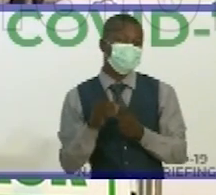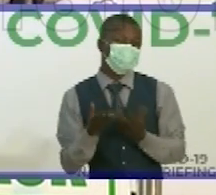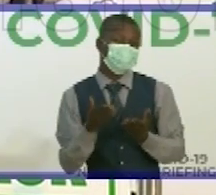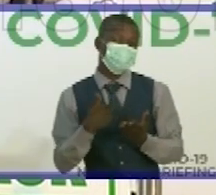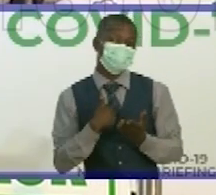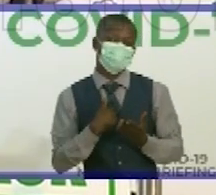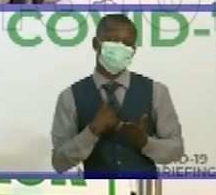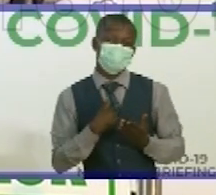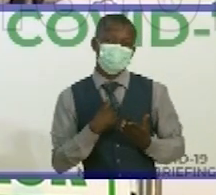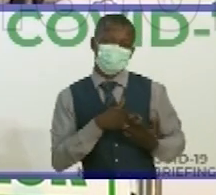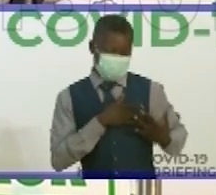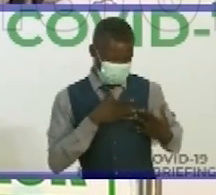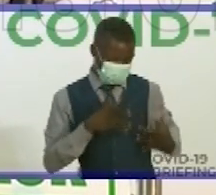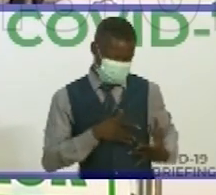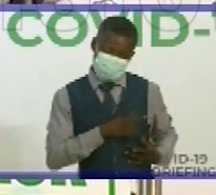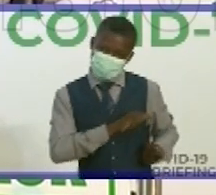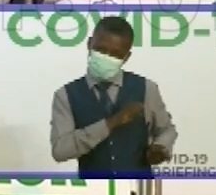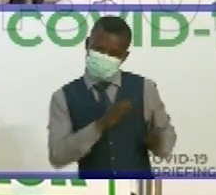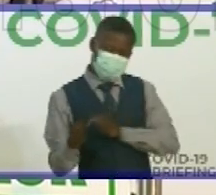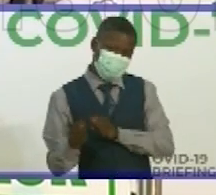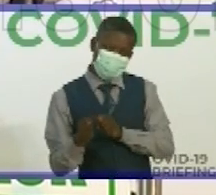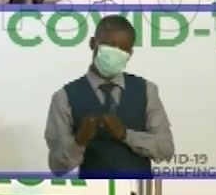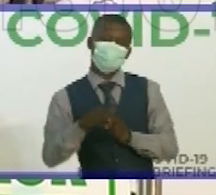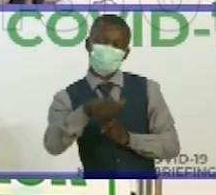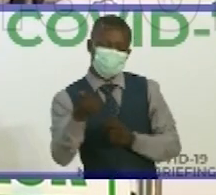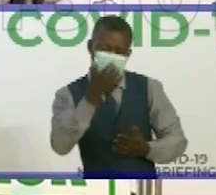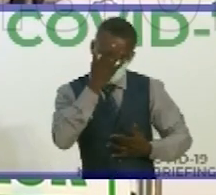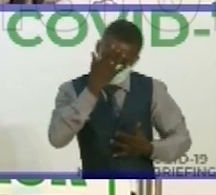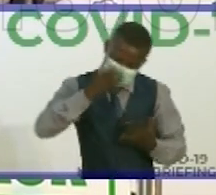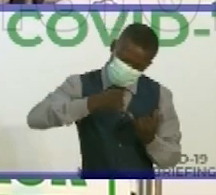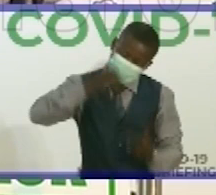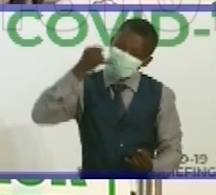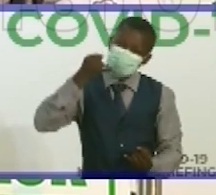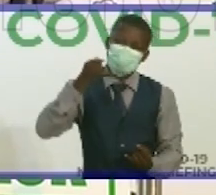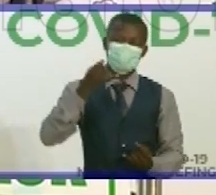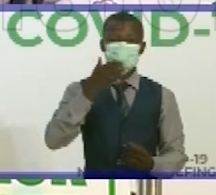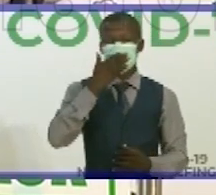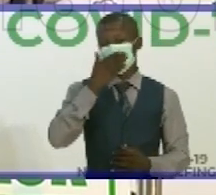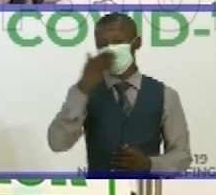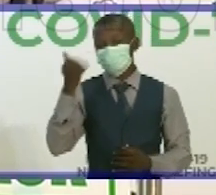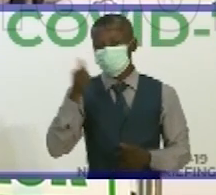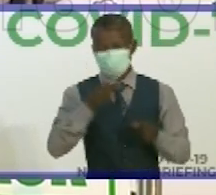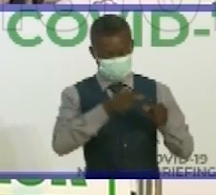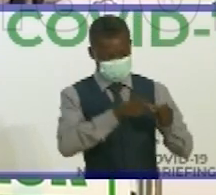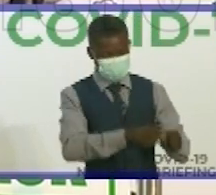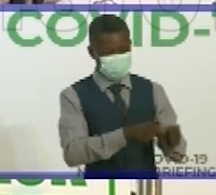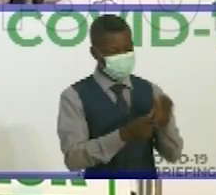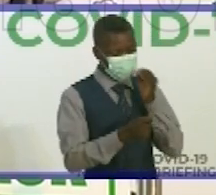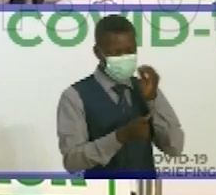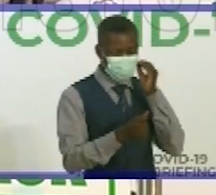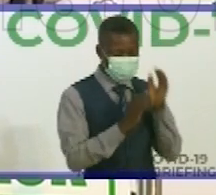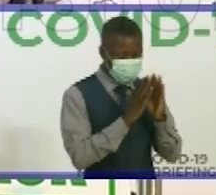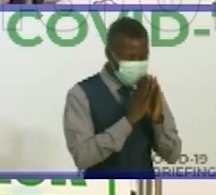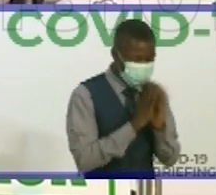transplant or any other condition that is chronic, should better stay at home and pray at home. I